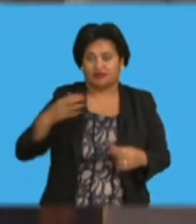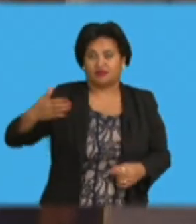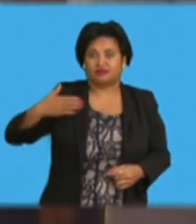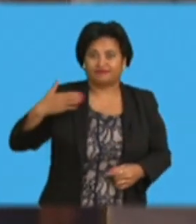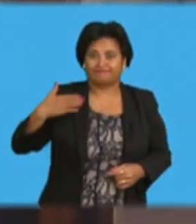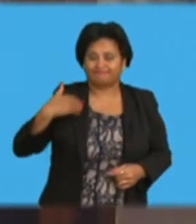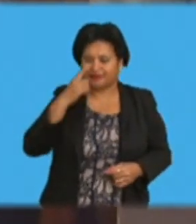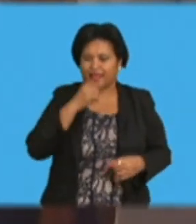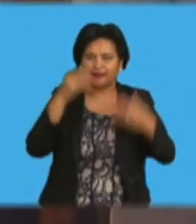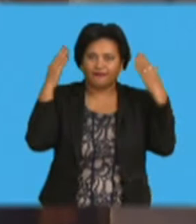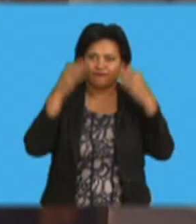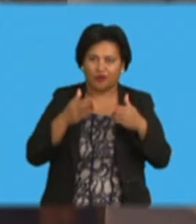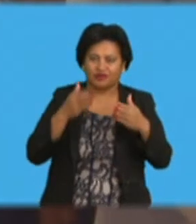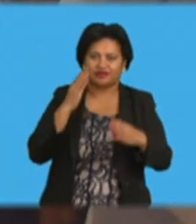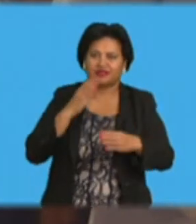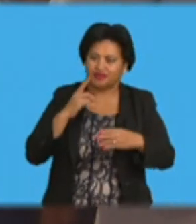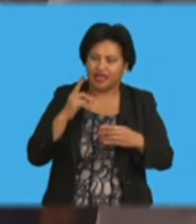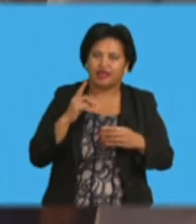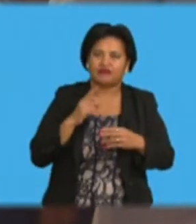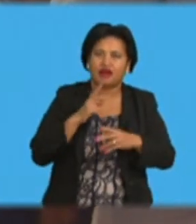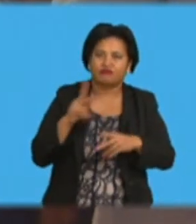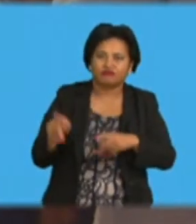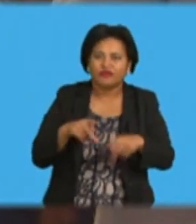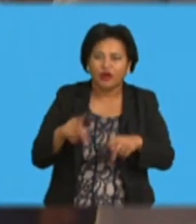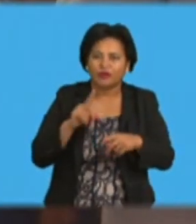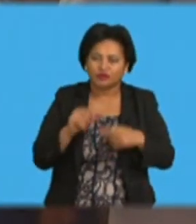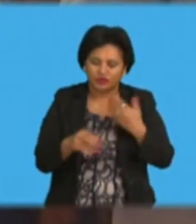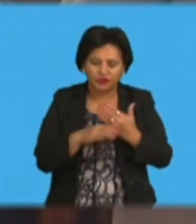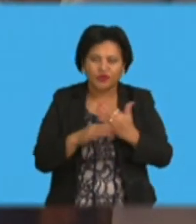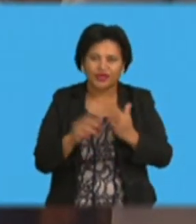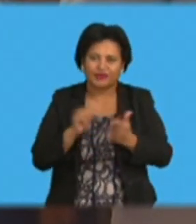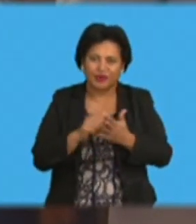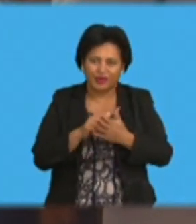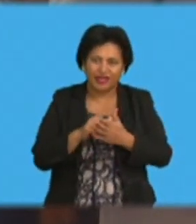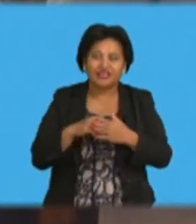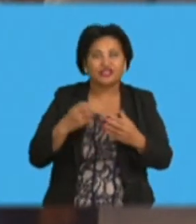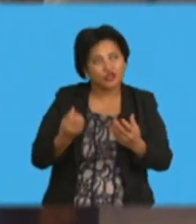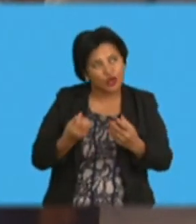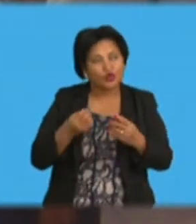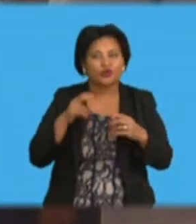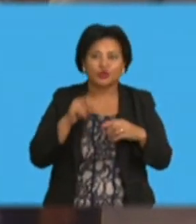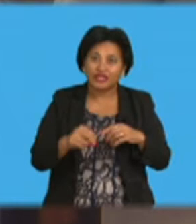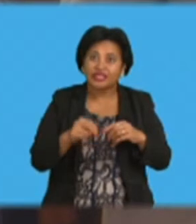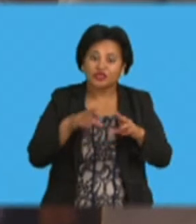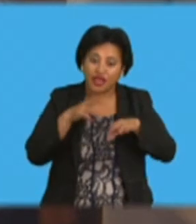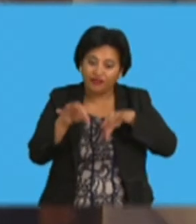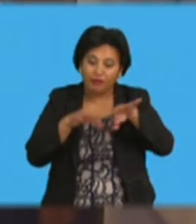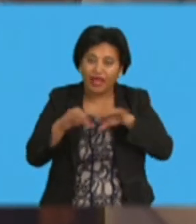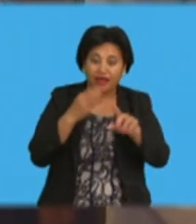people that are working there. So the ministry actually vets building plans prior to construction for commercial purposes, to